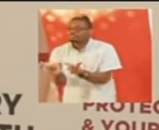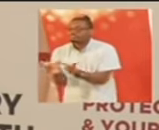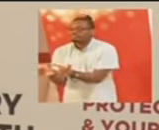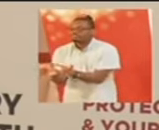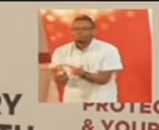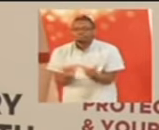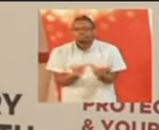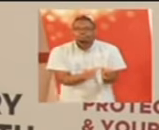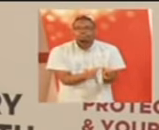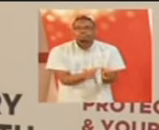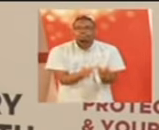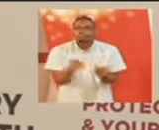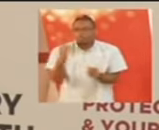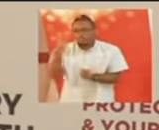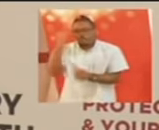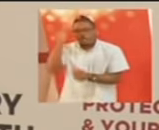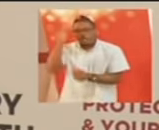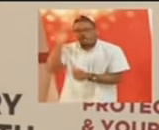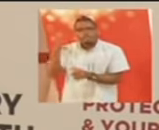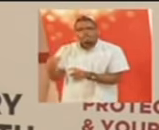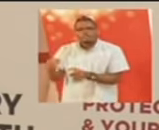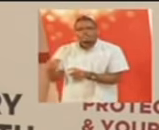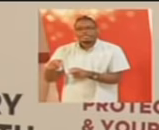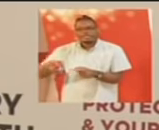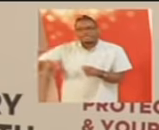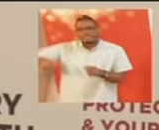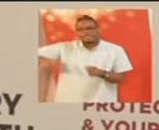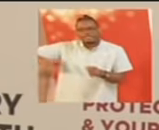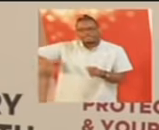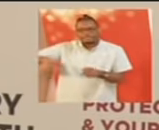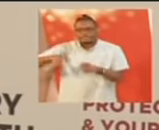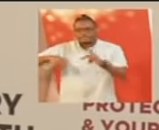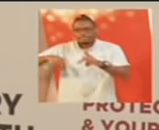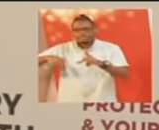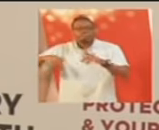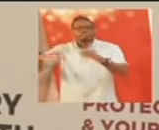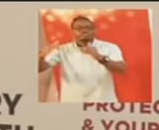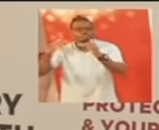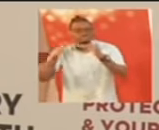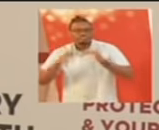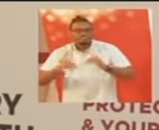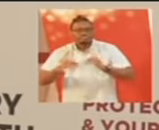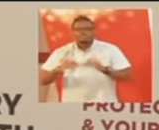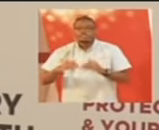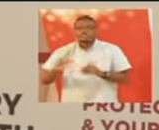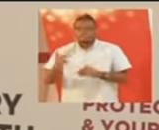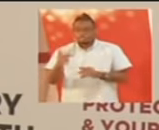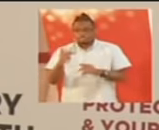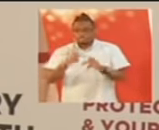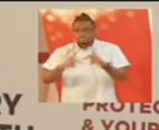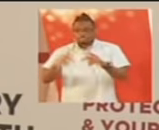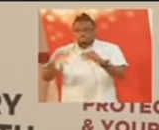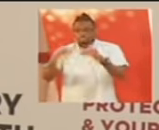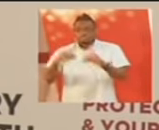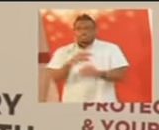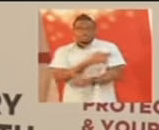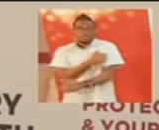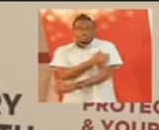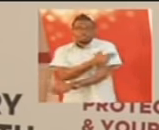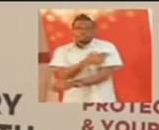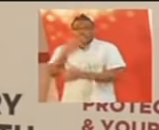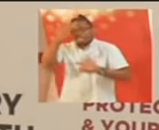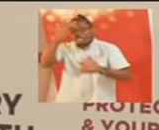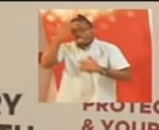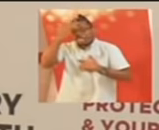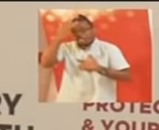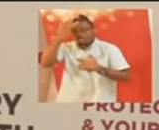numbers that are being stepped down are less. As of today, we have 13 patients who are in step-down facilities, which is about 2% of the